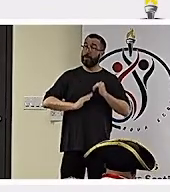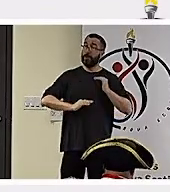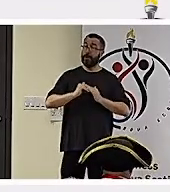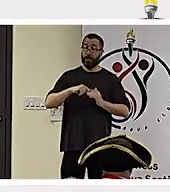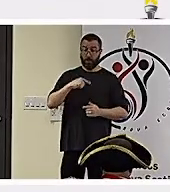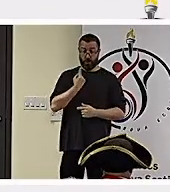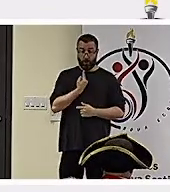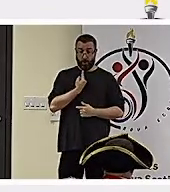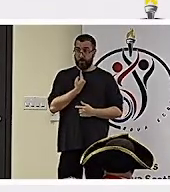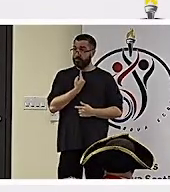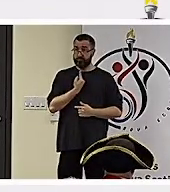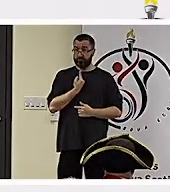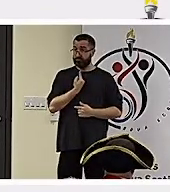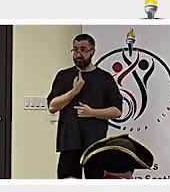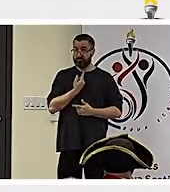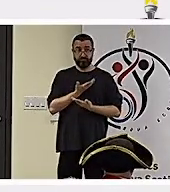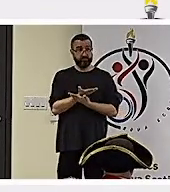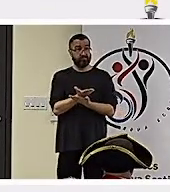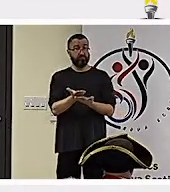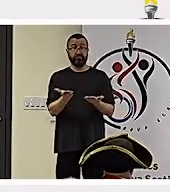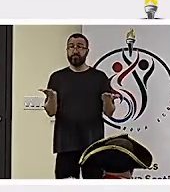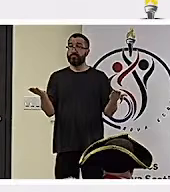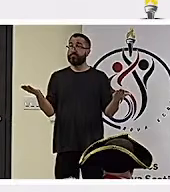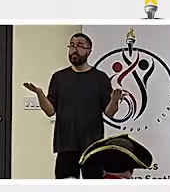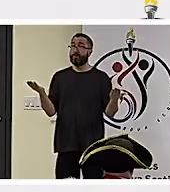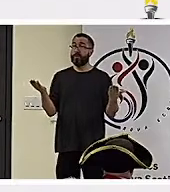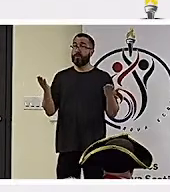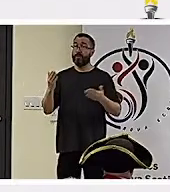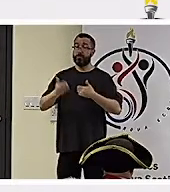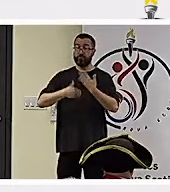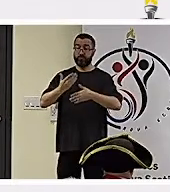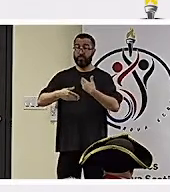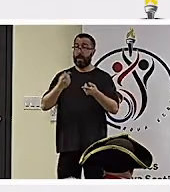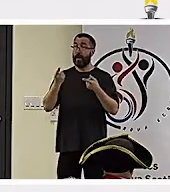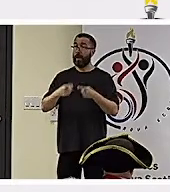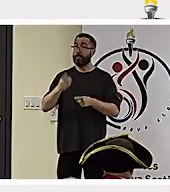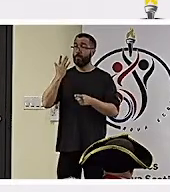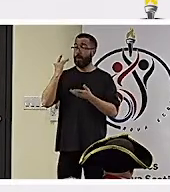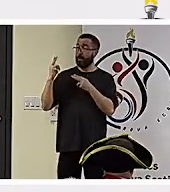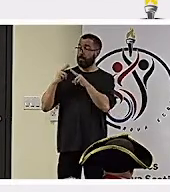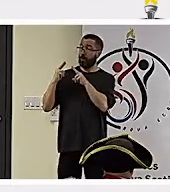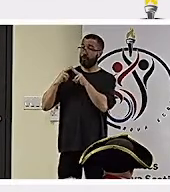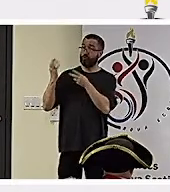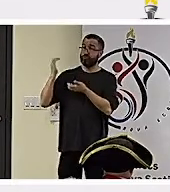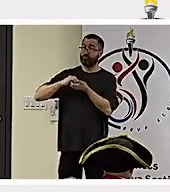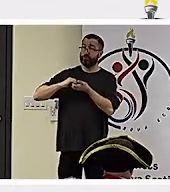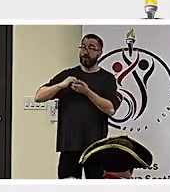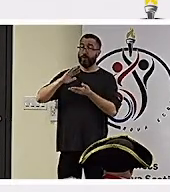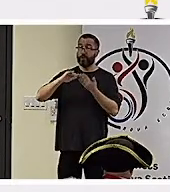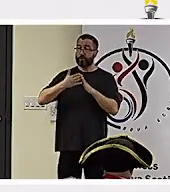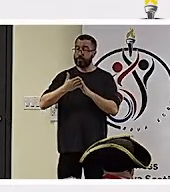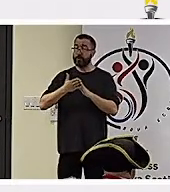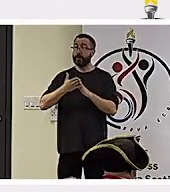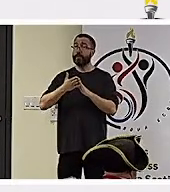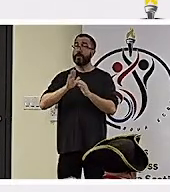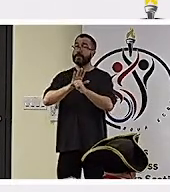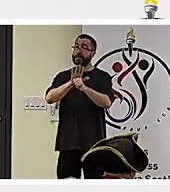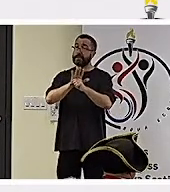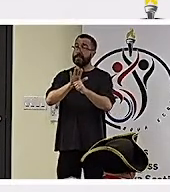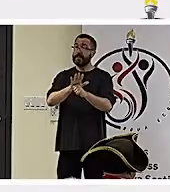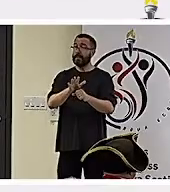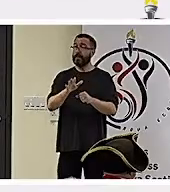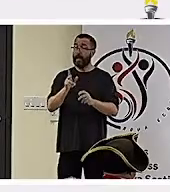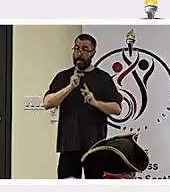alone. Progress happens because of partnerships with community organizations, advocates, and people who